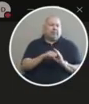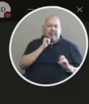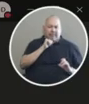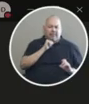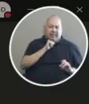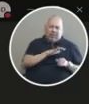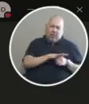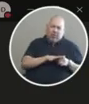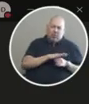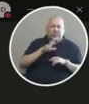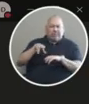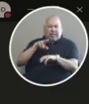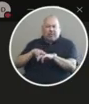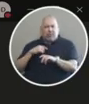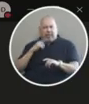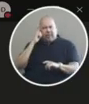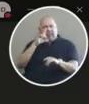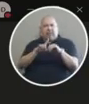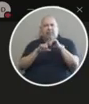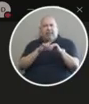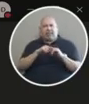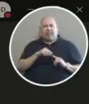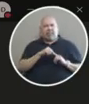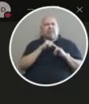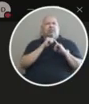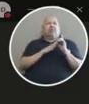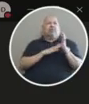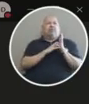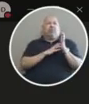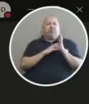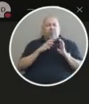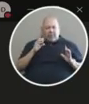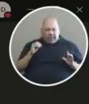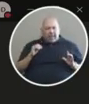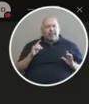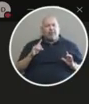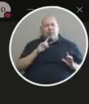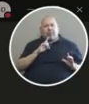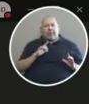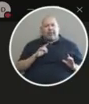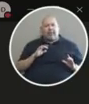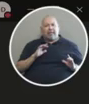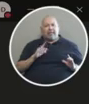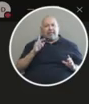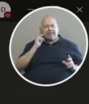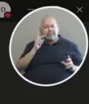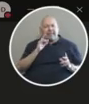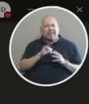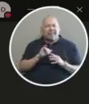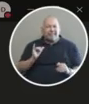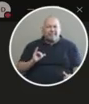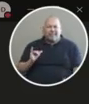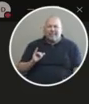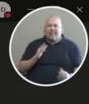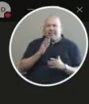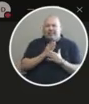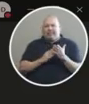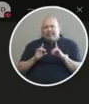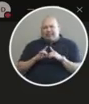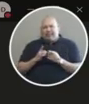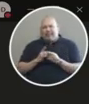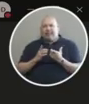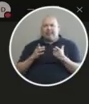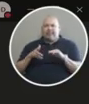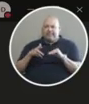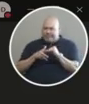just local. And I believe El Paso is particularly vulnerable. And until I start seeing like some departments being